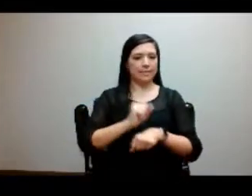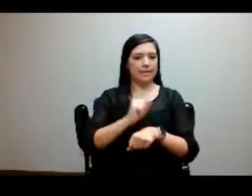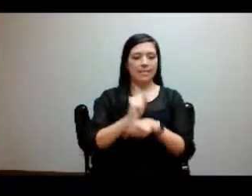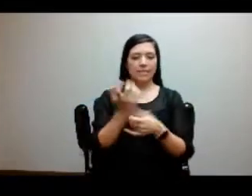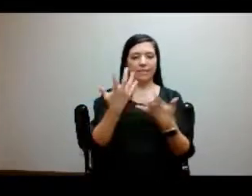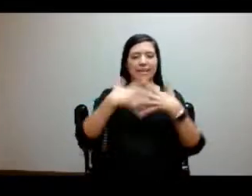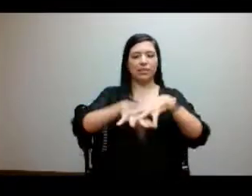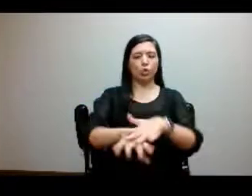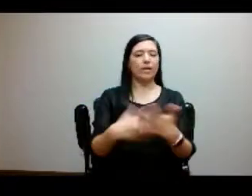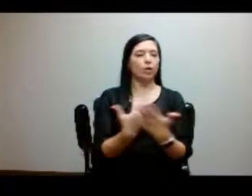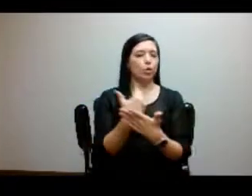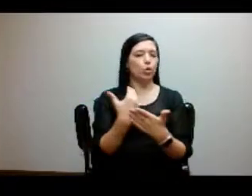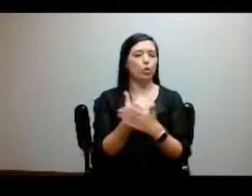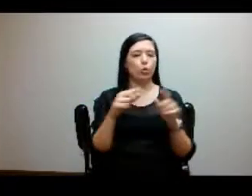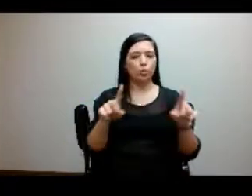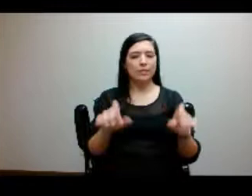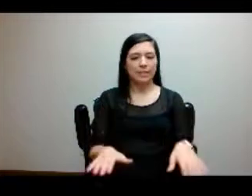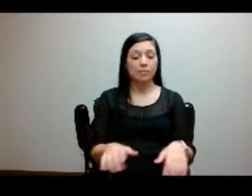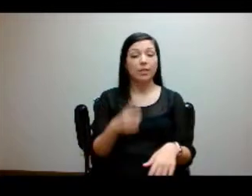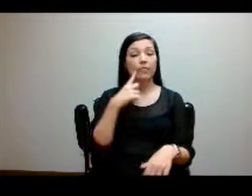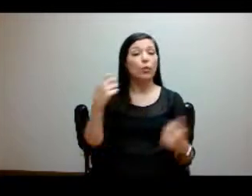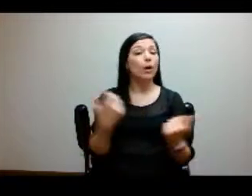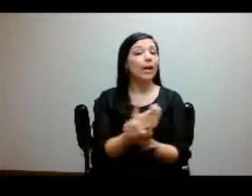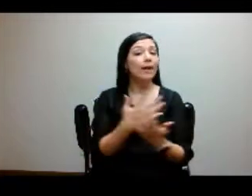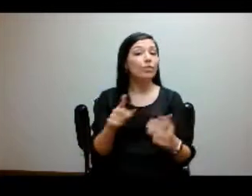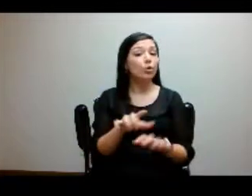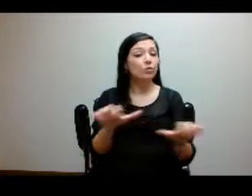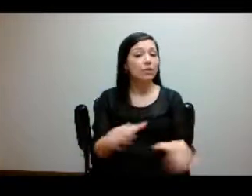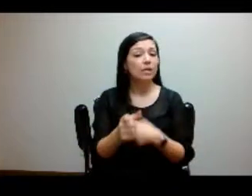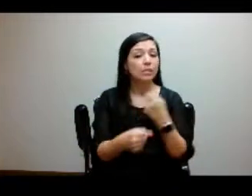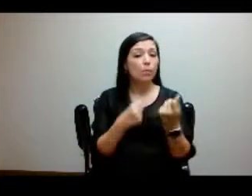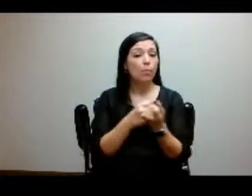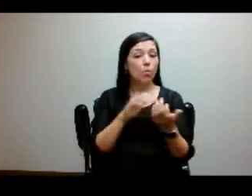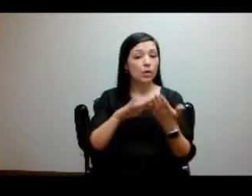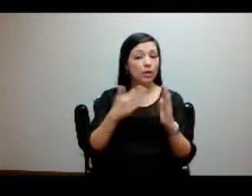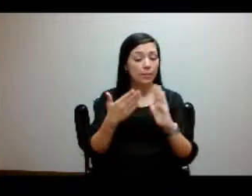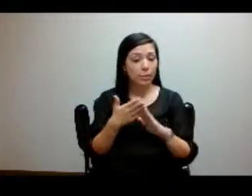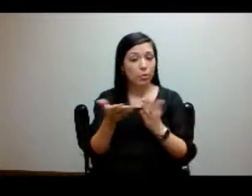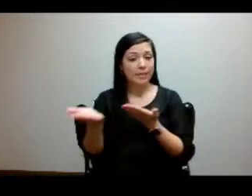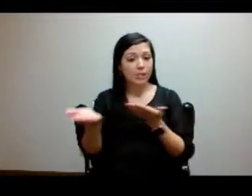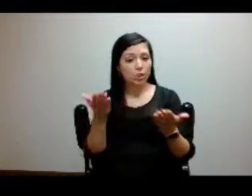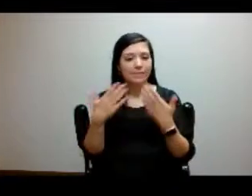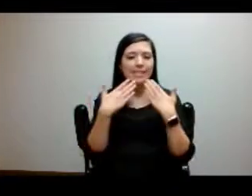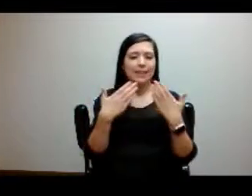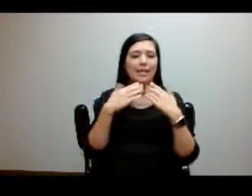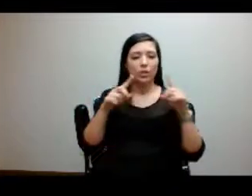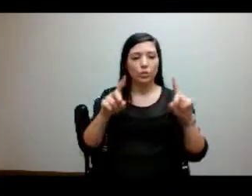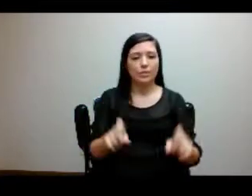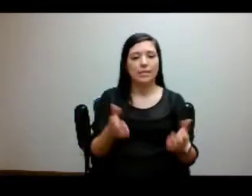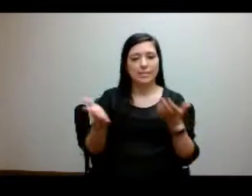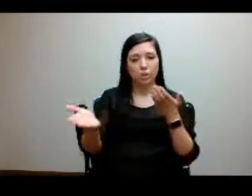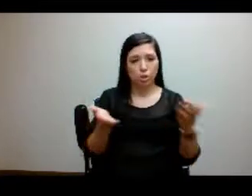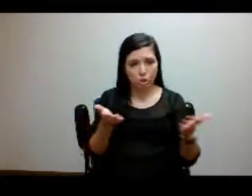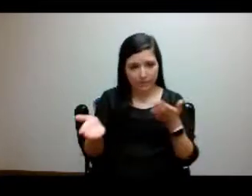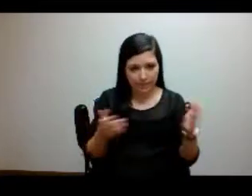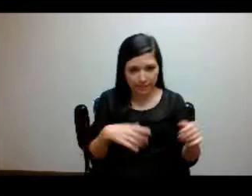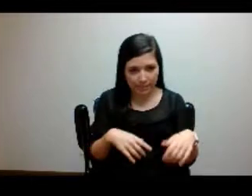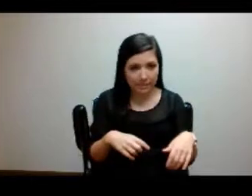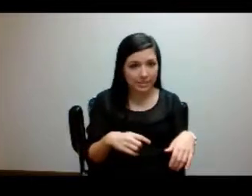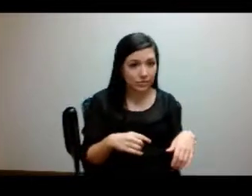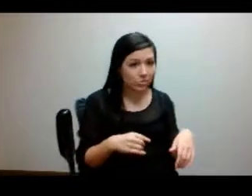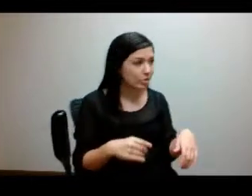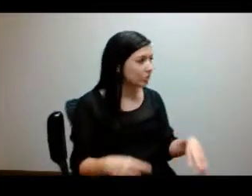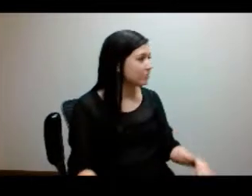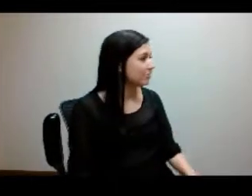into their center. For all that you've done to support our community and students, thank you, Testing Services. Our next Unsung